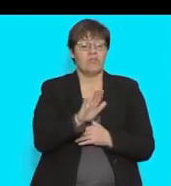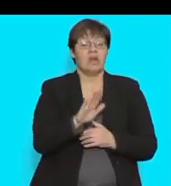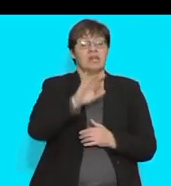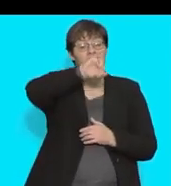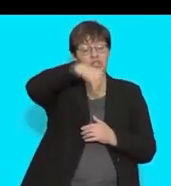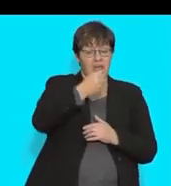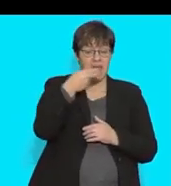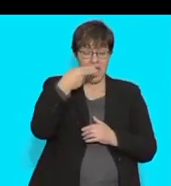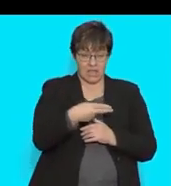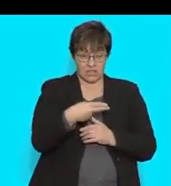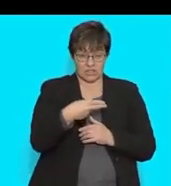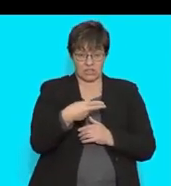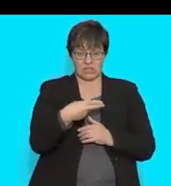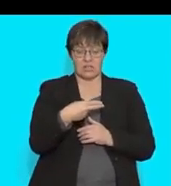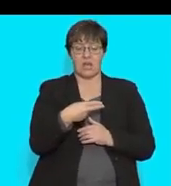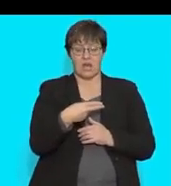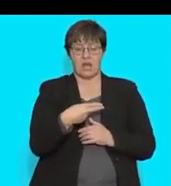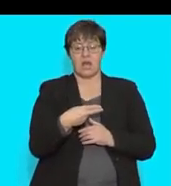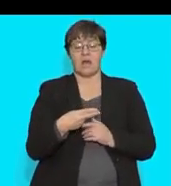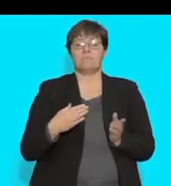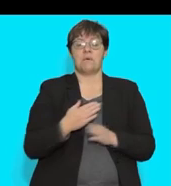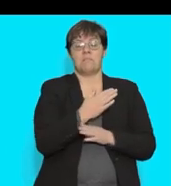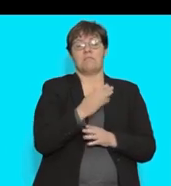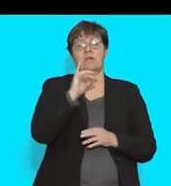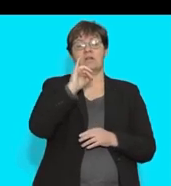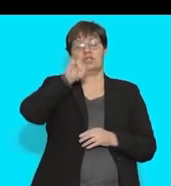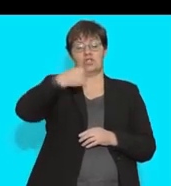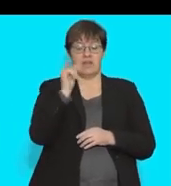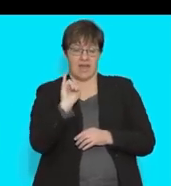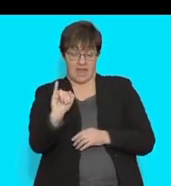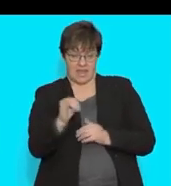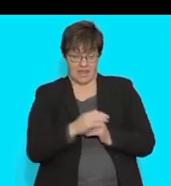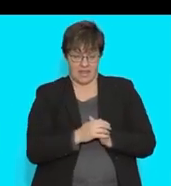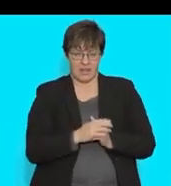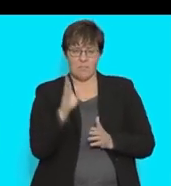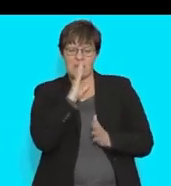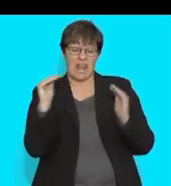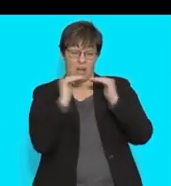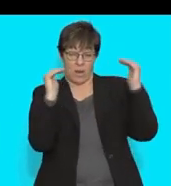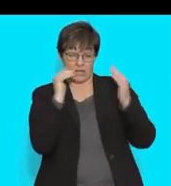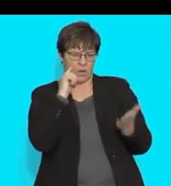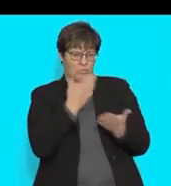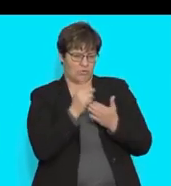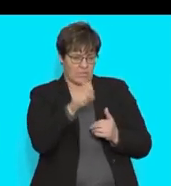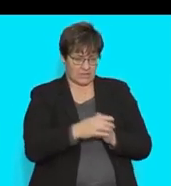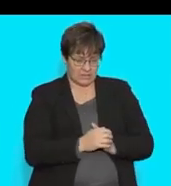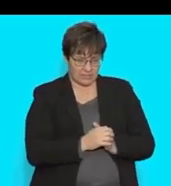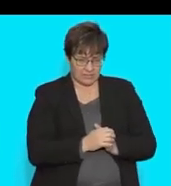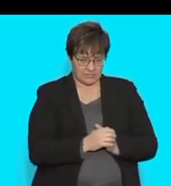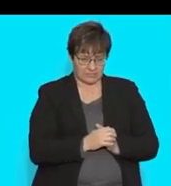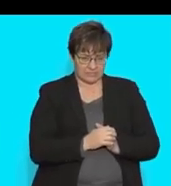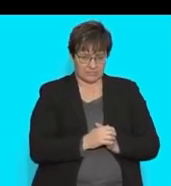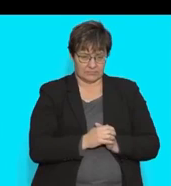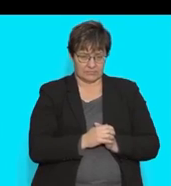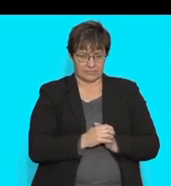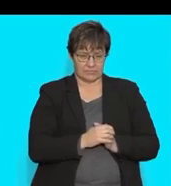prove that JH is bisect GI, right? So we need to prove some equality there. The J and